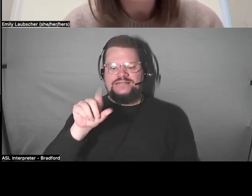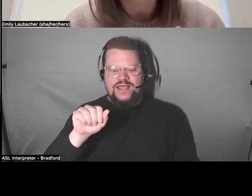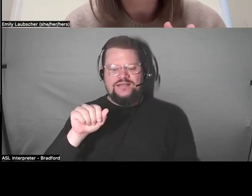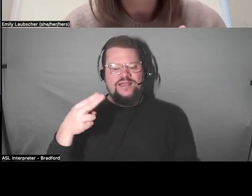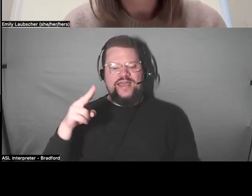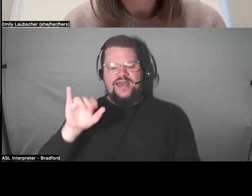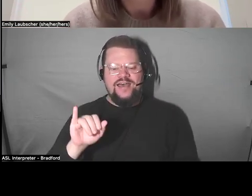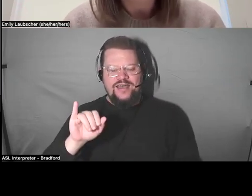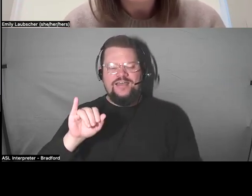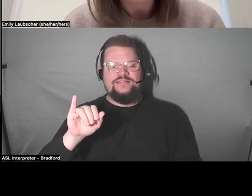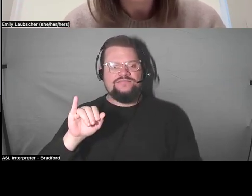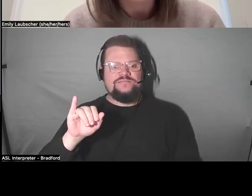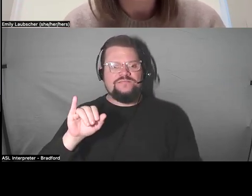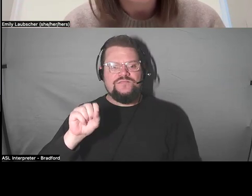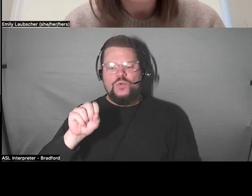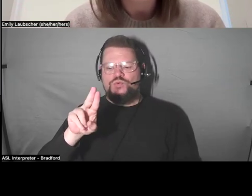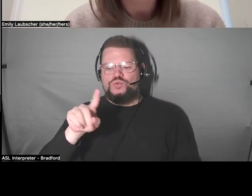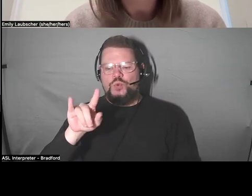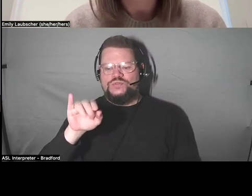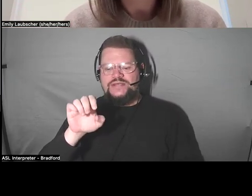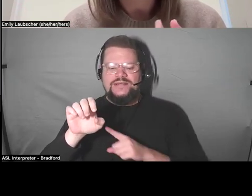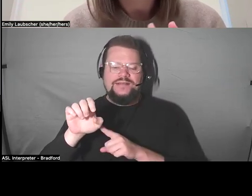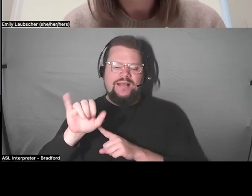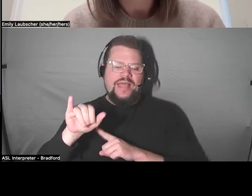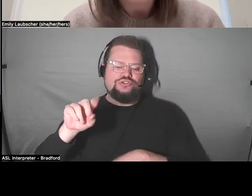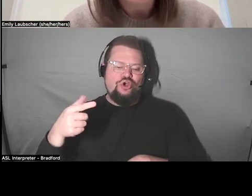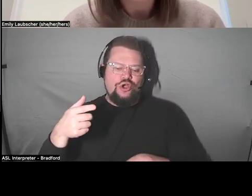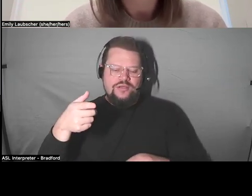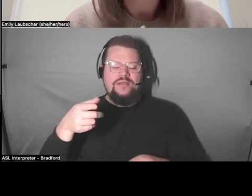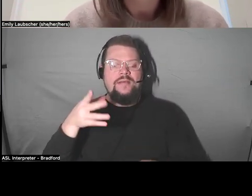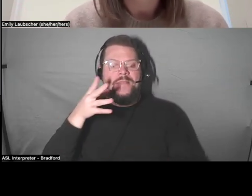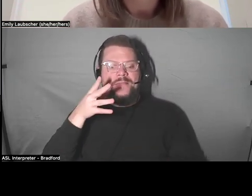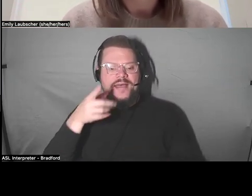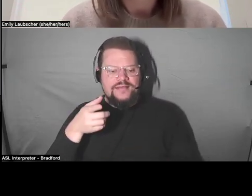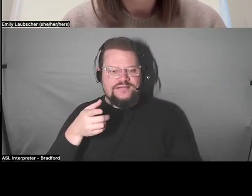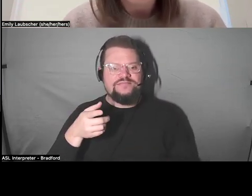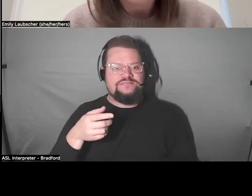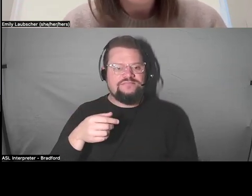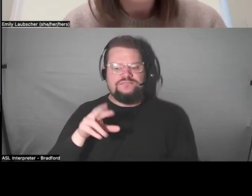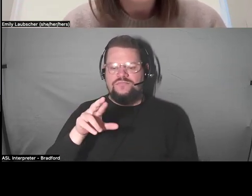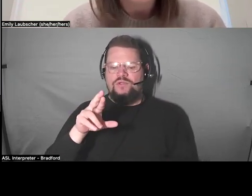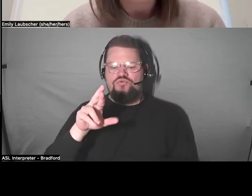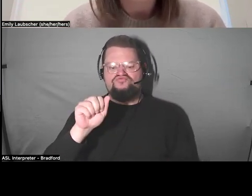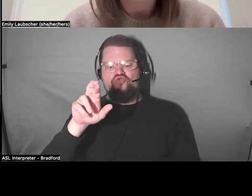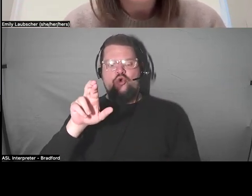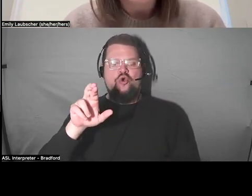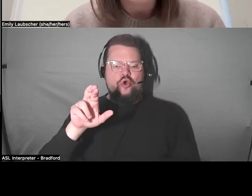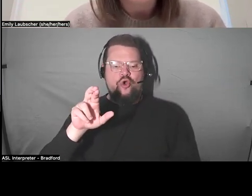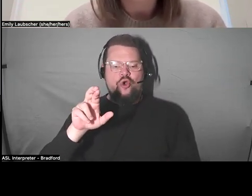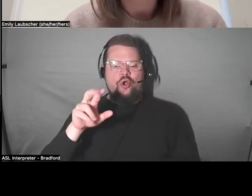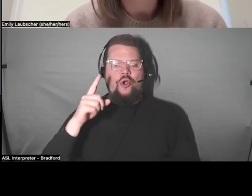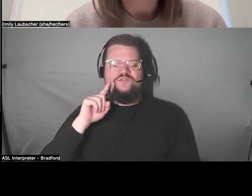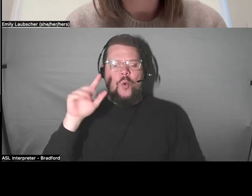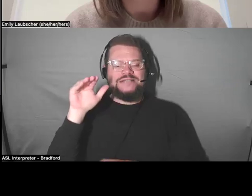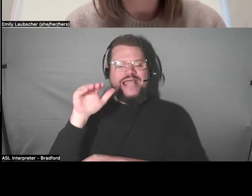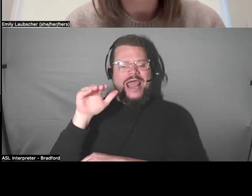hi, Susie, who's our dog, Mama, Roar, which was her sound for a